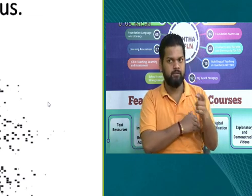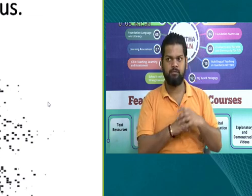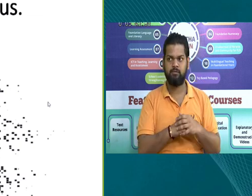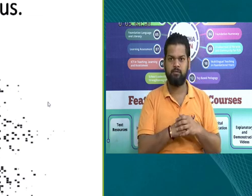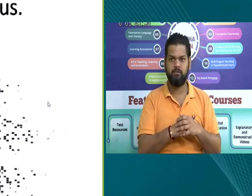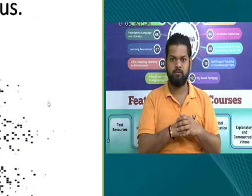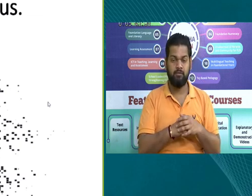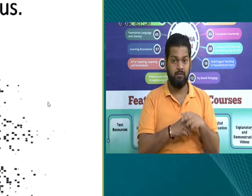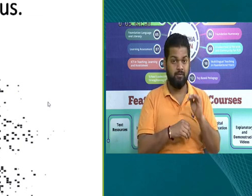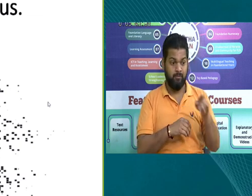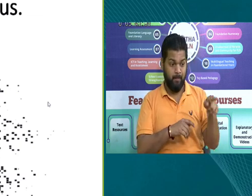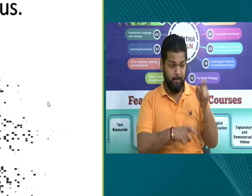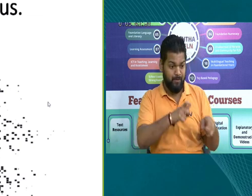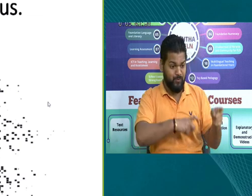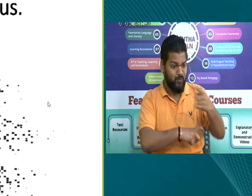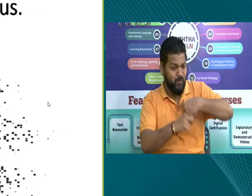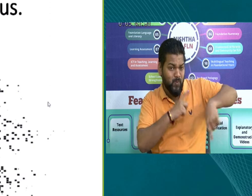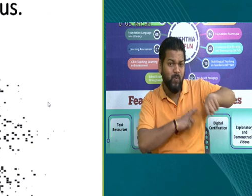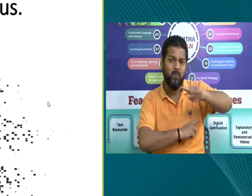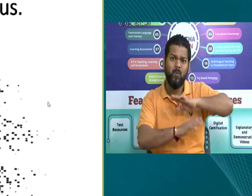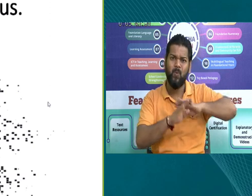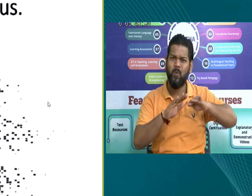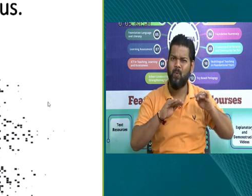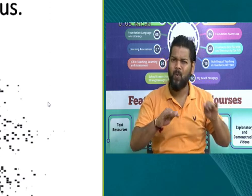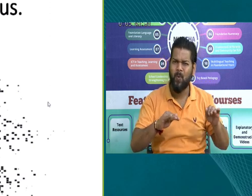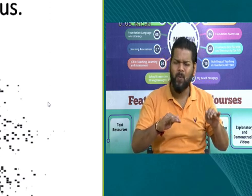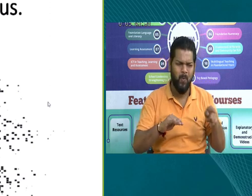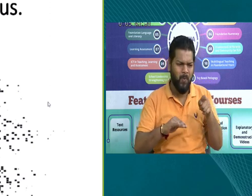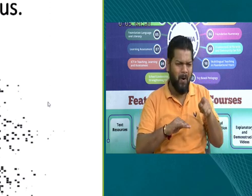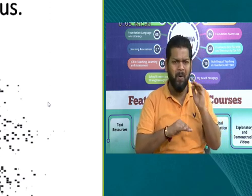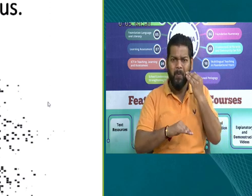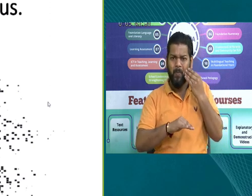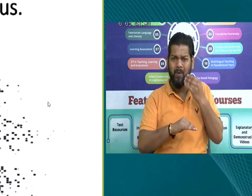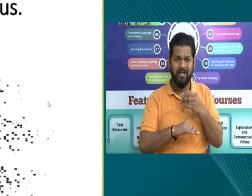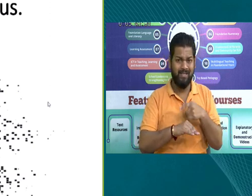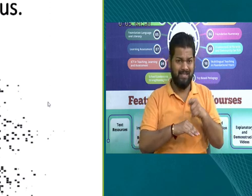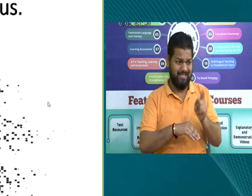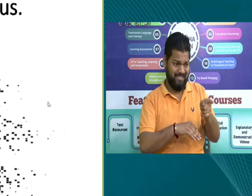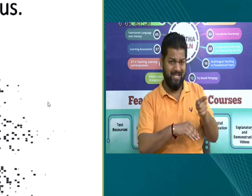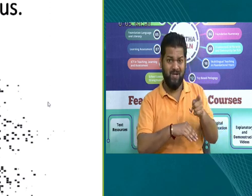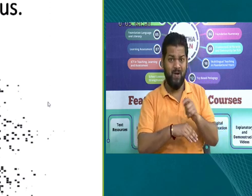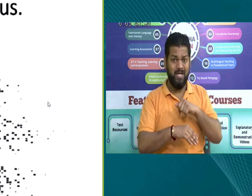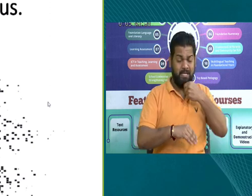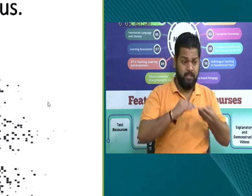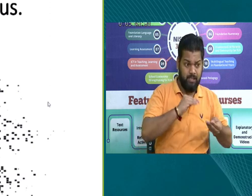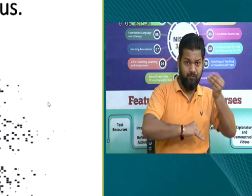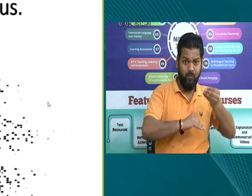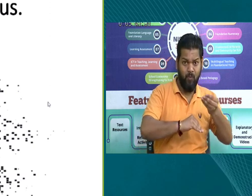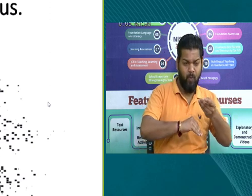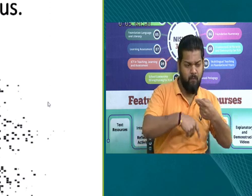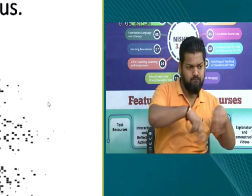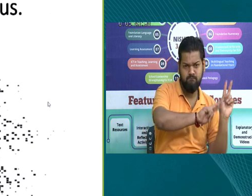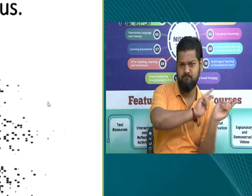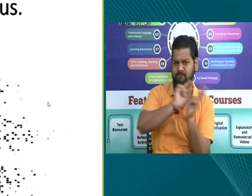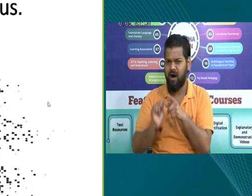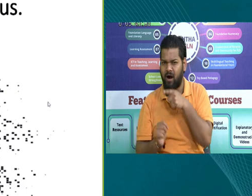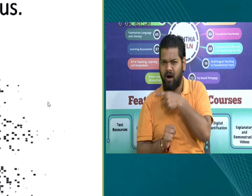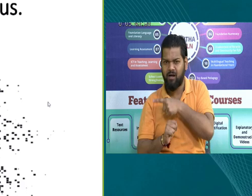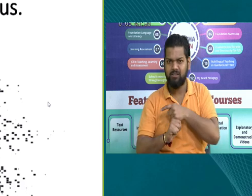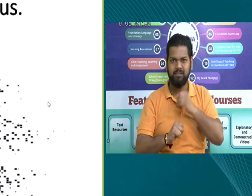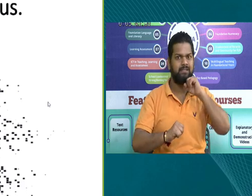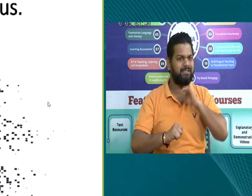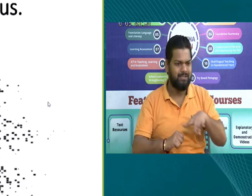in minus. Because people were greedy, you know, and they had a lot of quantity of that tonic and they went in